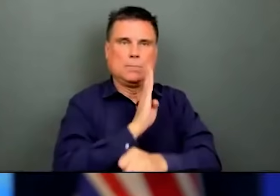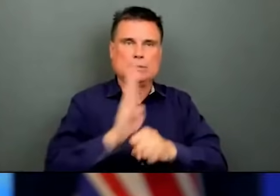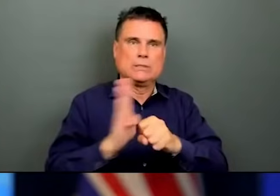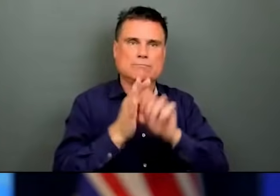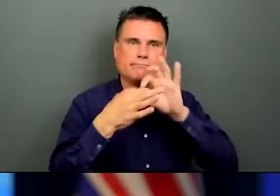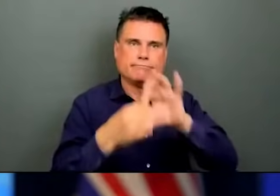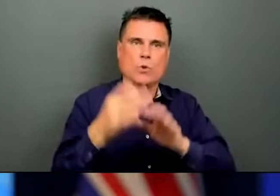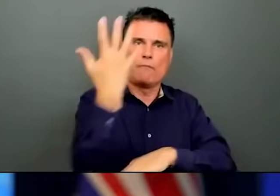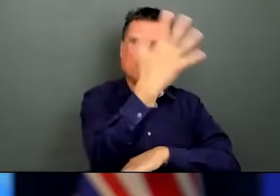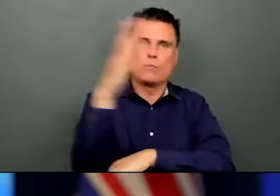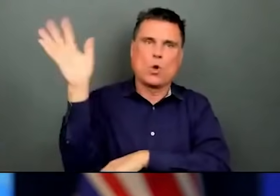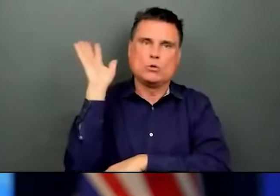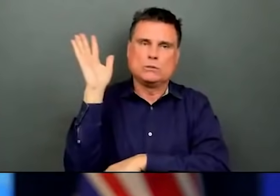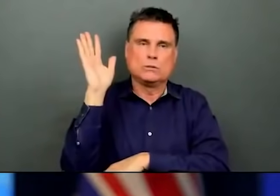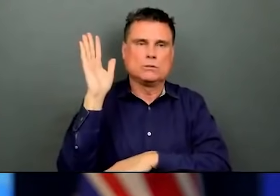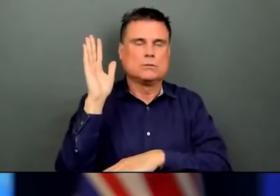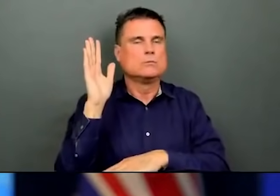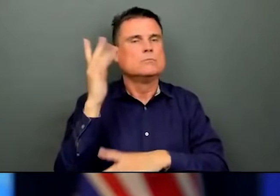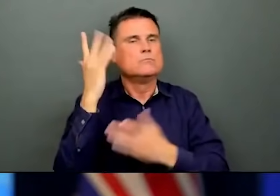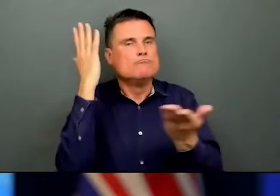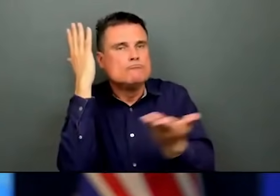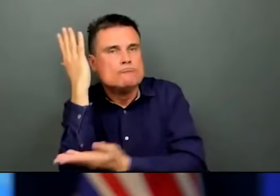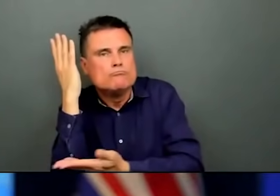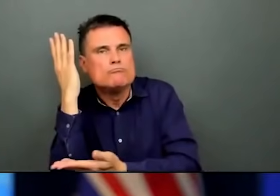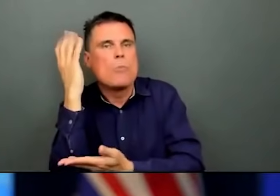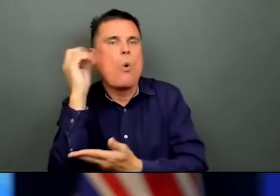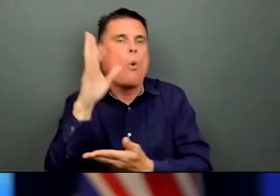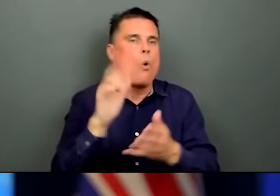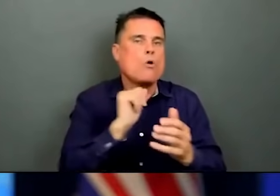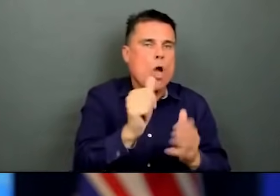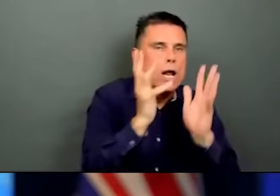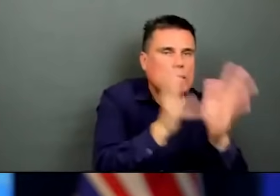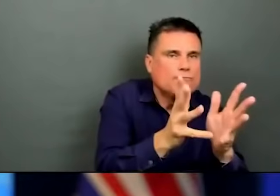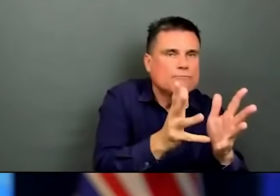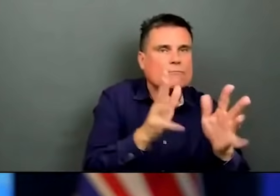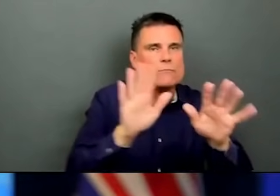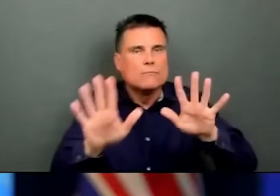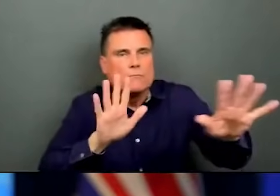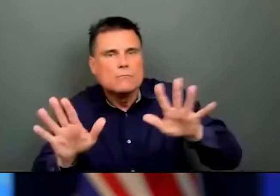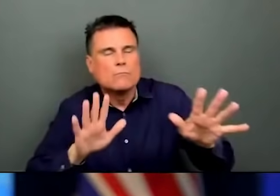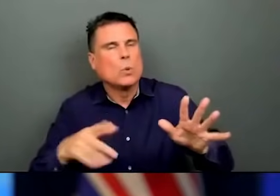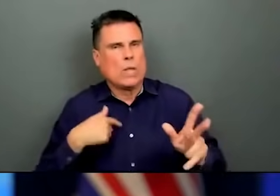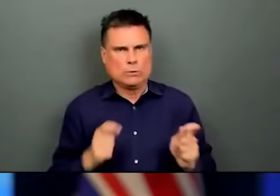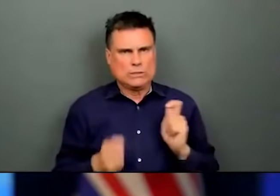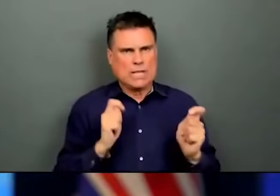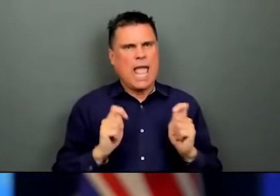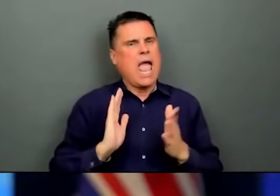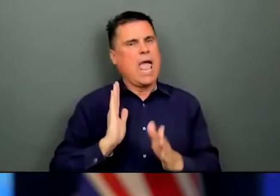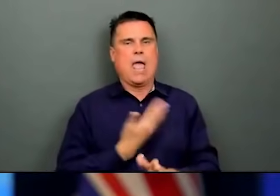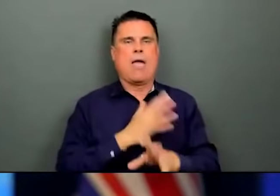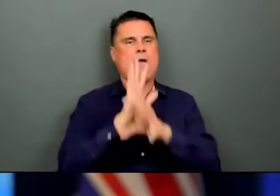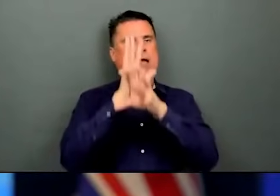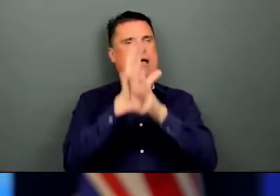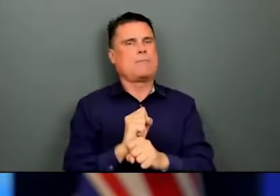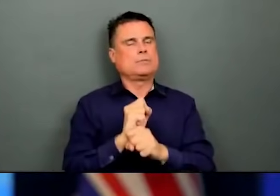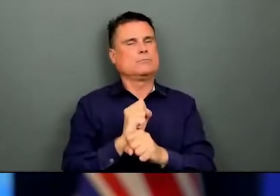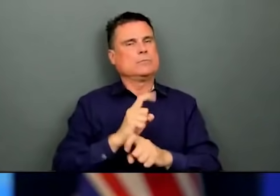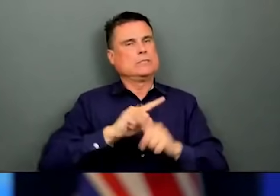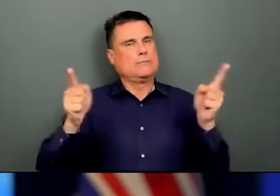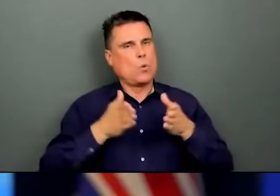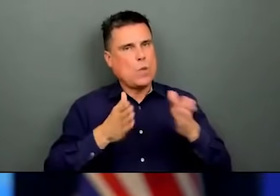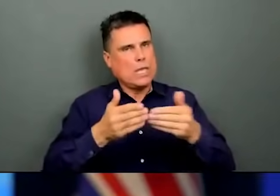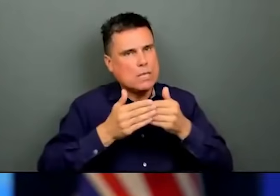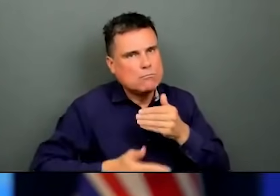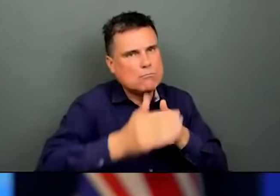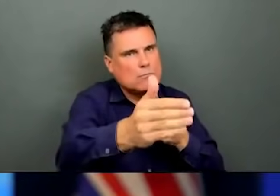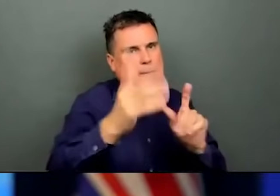the Declaration on the Rights of Indigenous Peoples, and that was a result of rooms full of case law that made it abundantly clear that rights and title exist